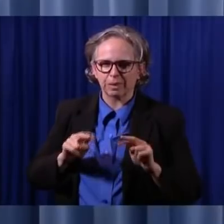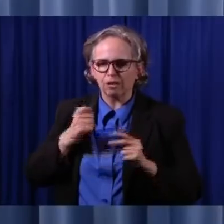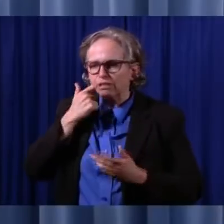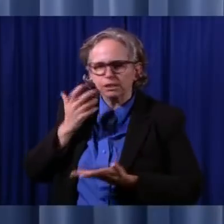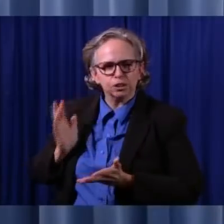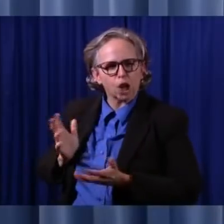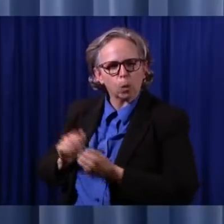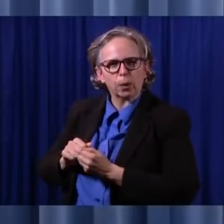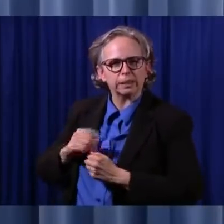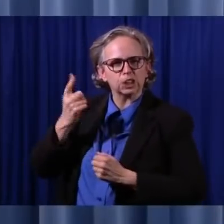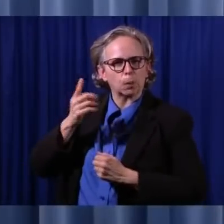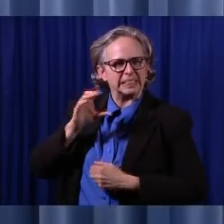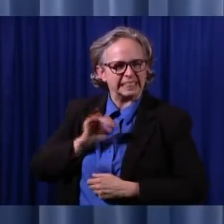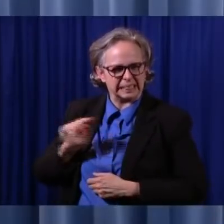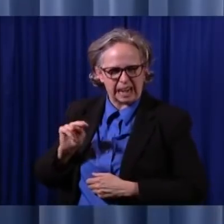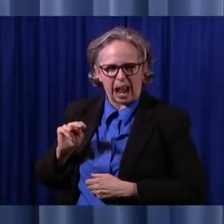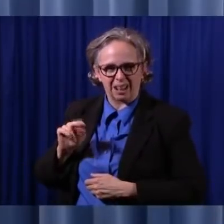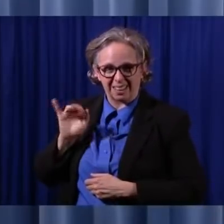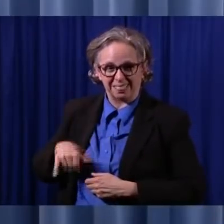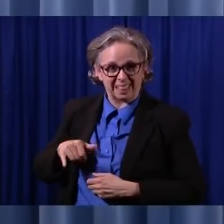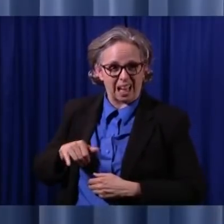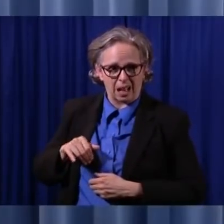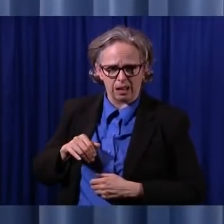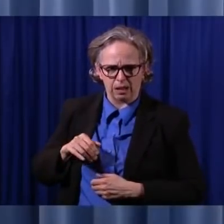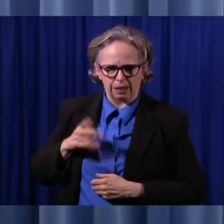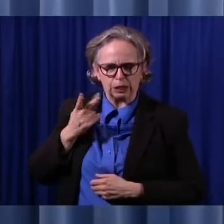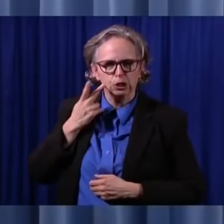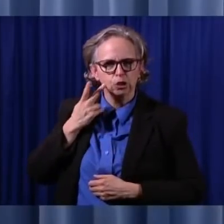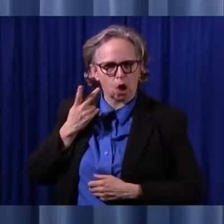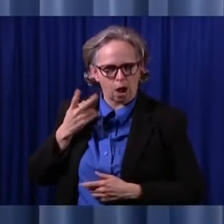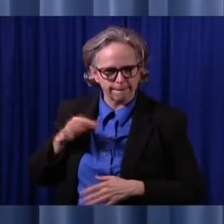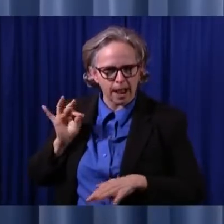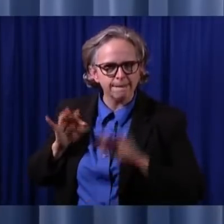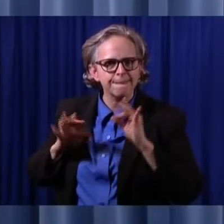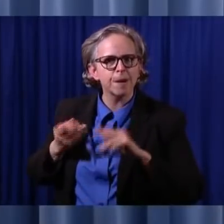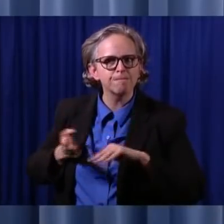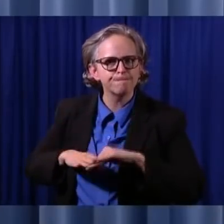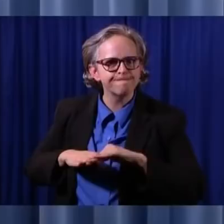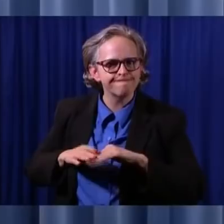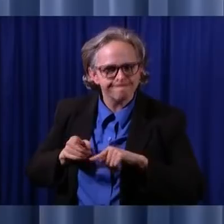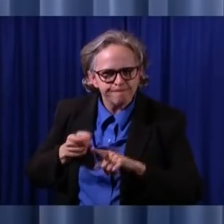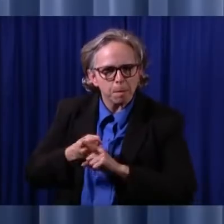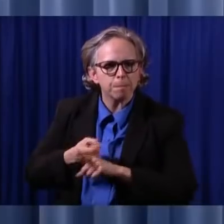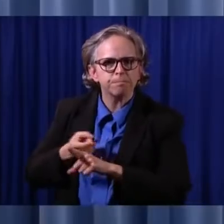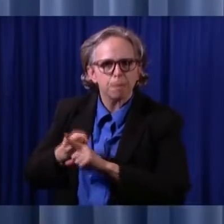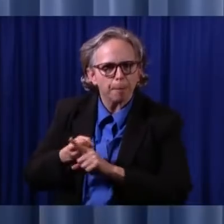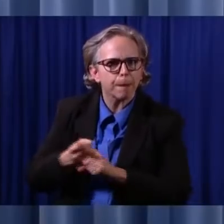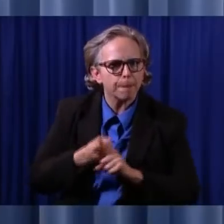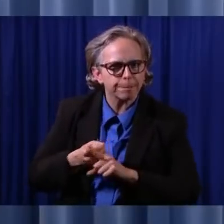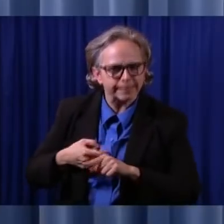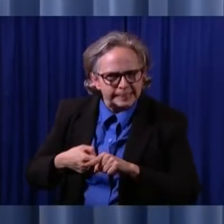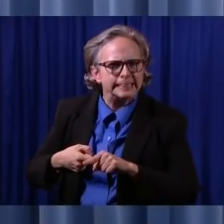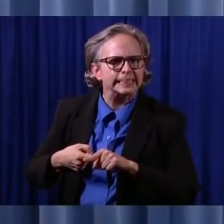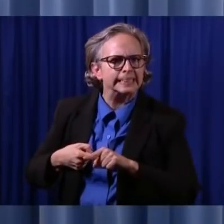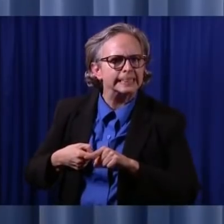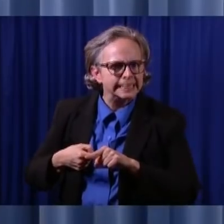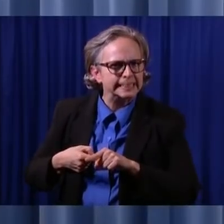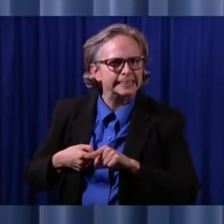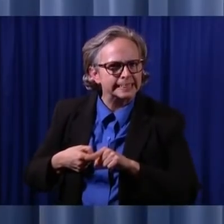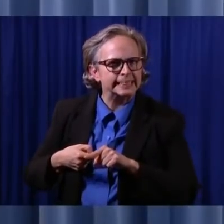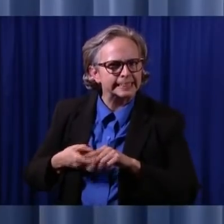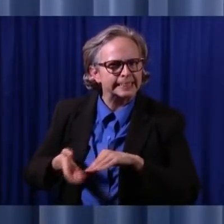in that region of the state, they did see an uptick, which precisely they believe coincide with Mother's